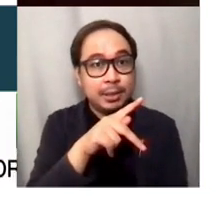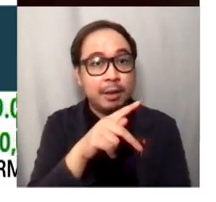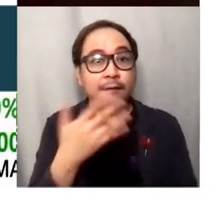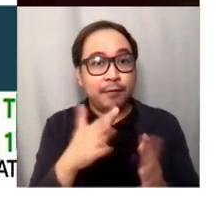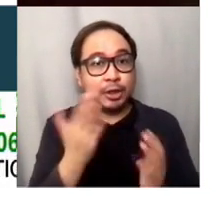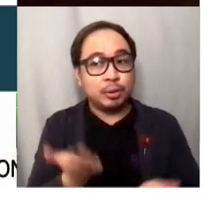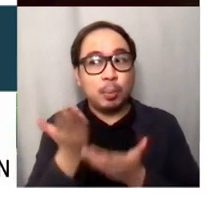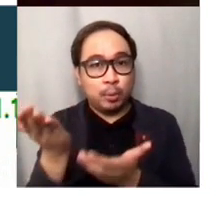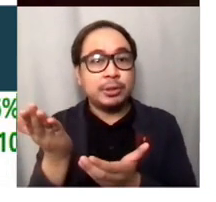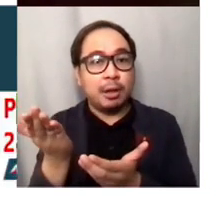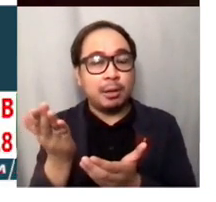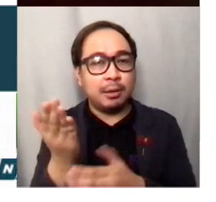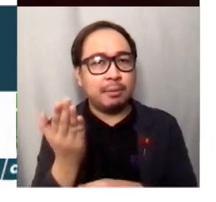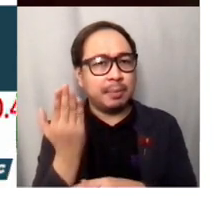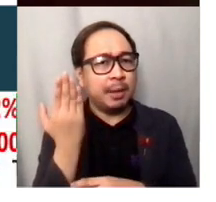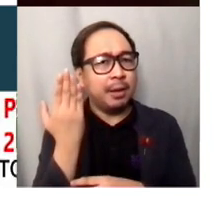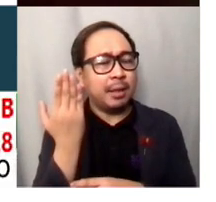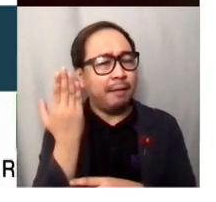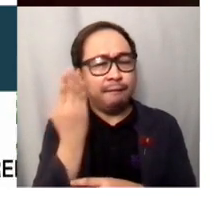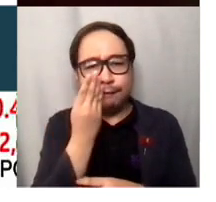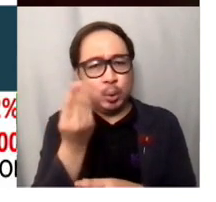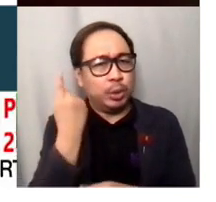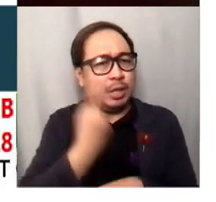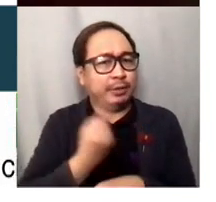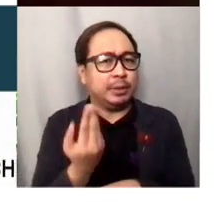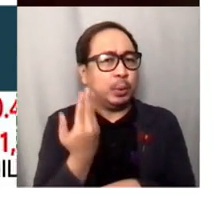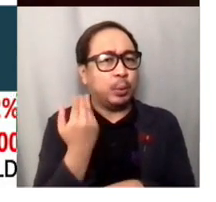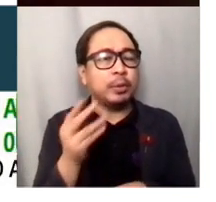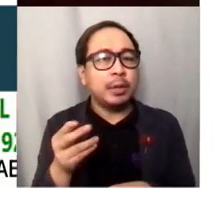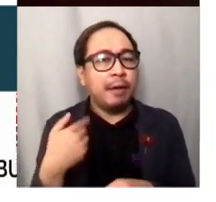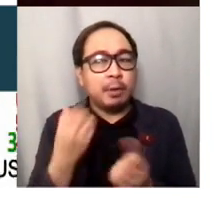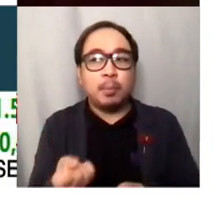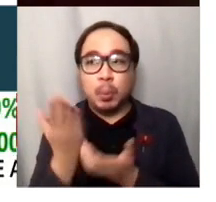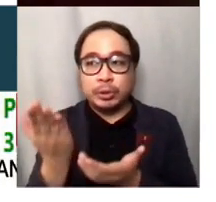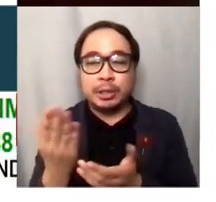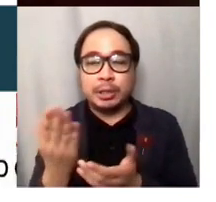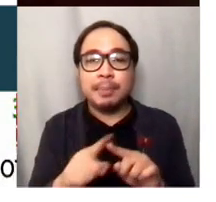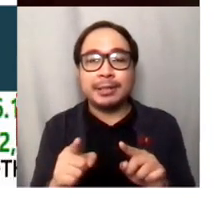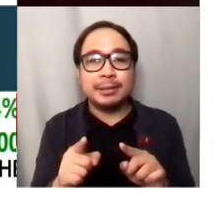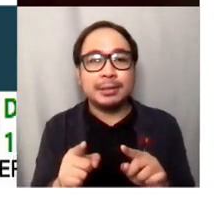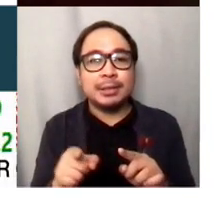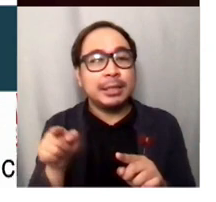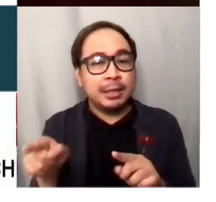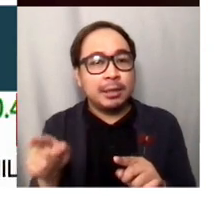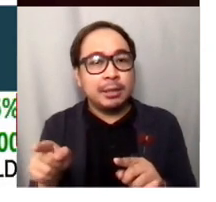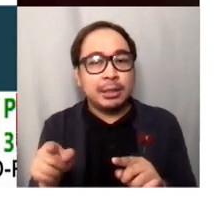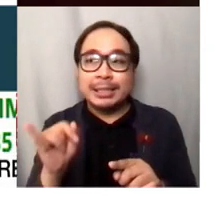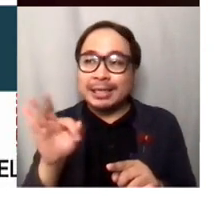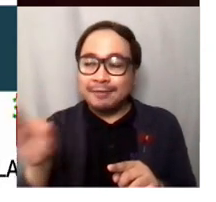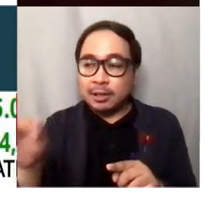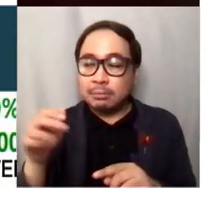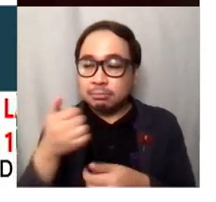few days ago. And this is not unique to us. There are also similar proposals. What we said a few days ago was if the Honorable Court